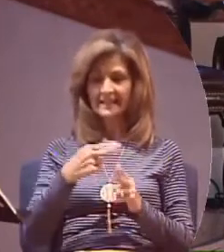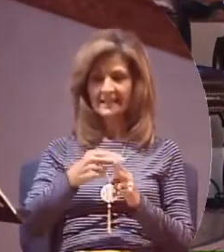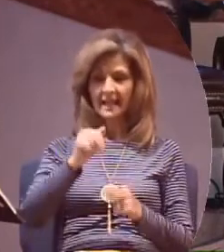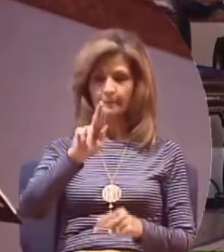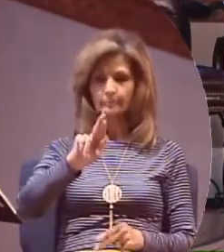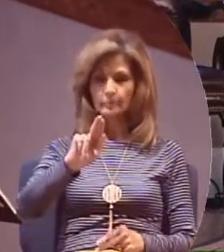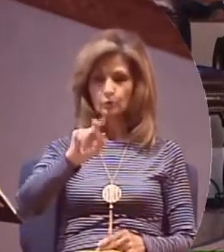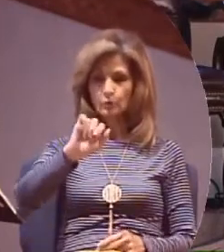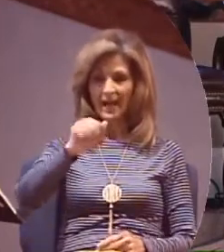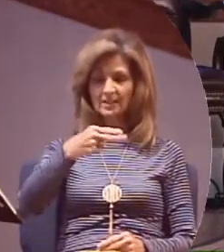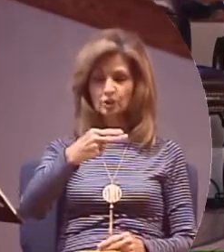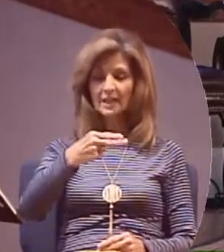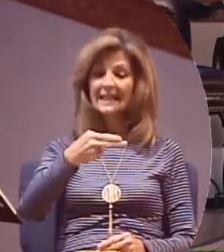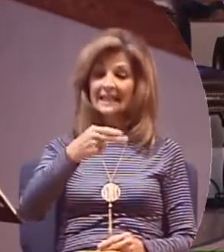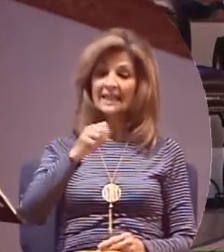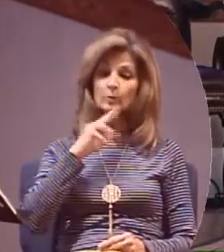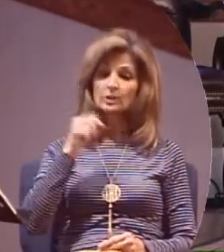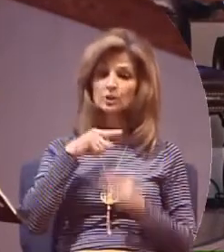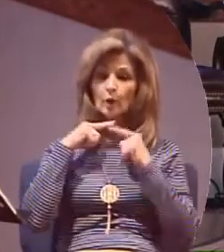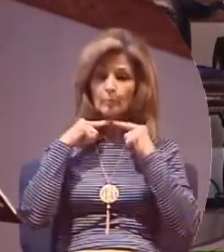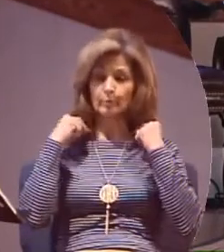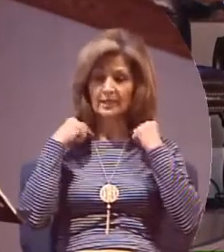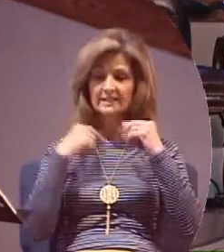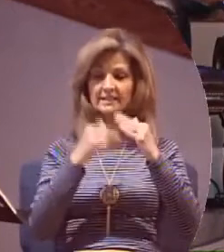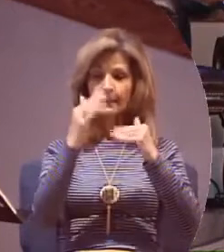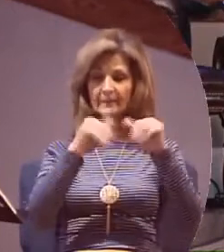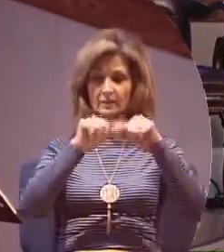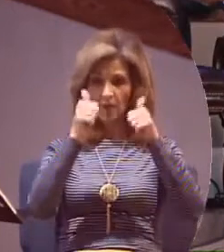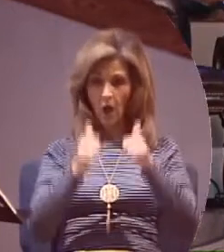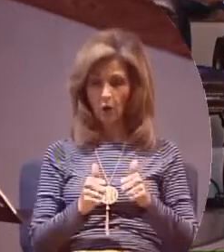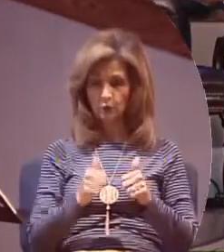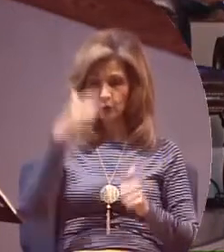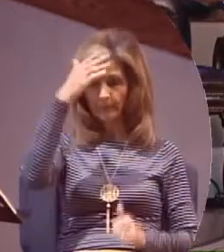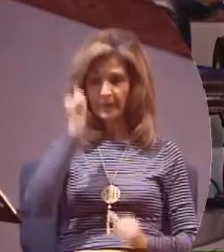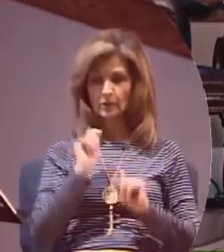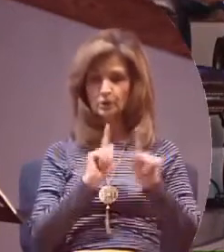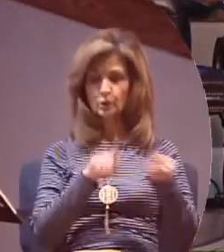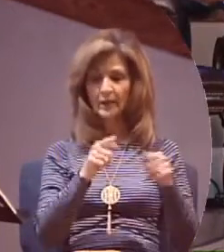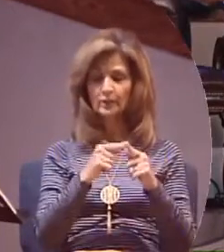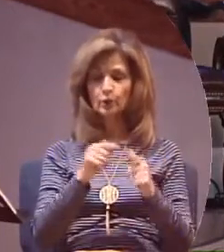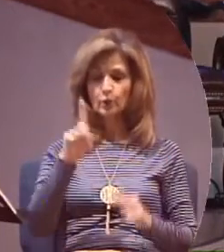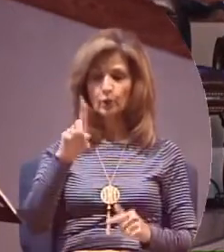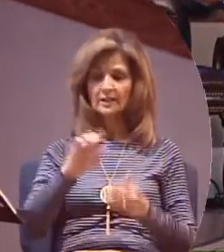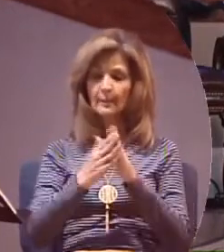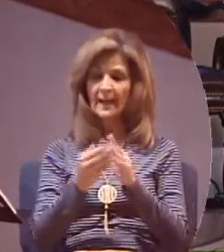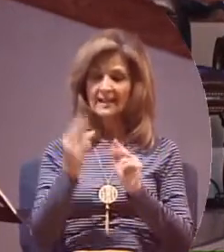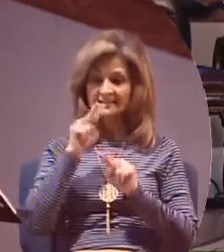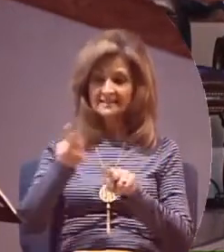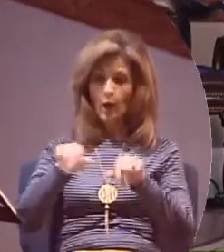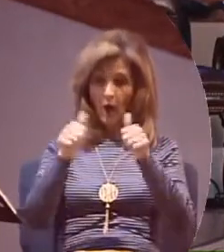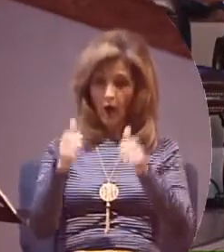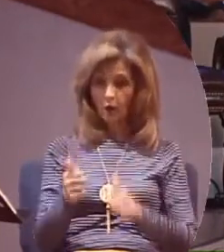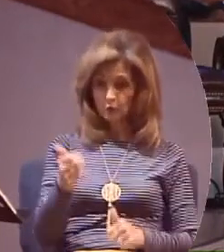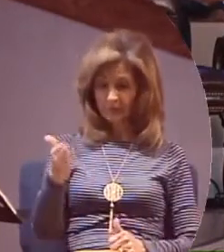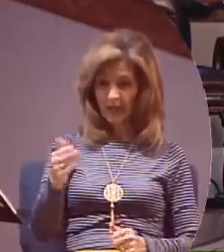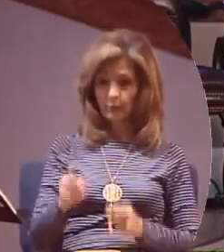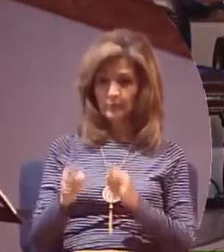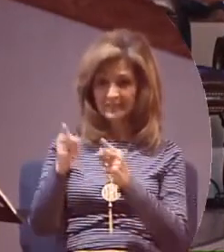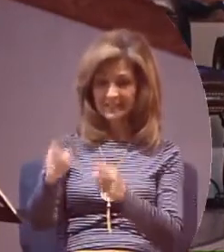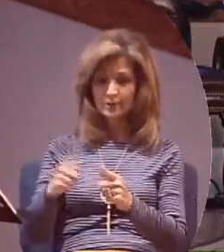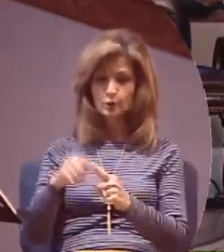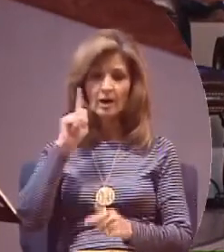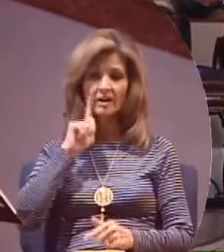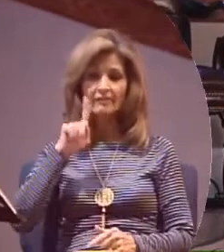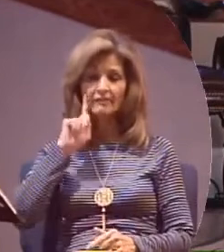the priest Urijah, who built an altar because he went down to Damascus and he saw an altar down there that was dedicated to a